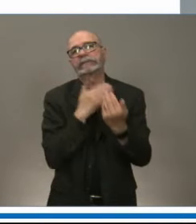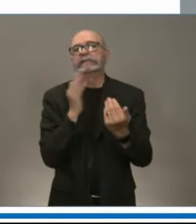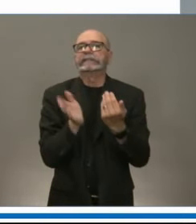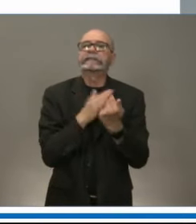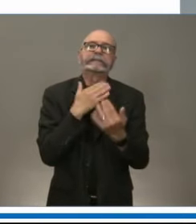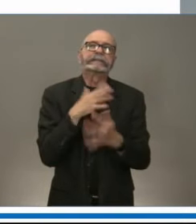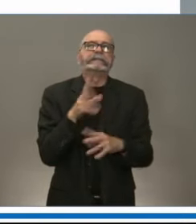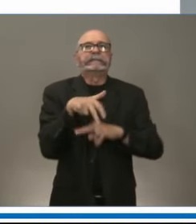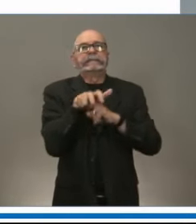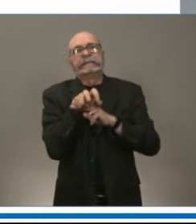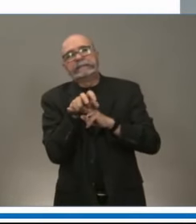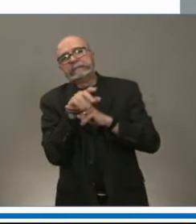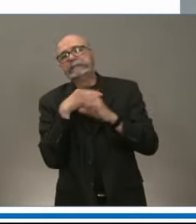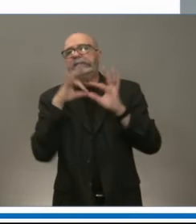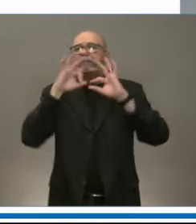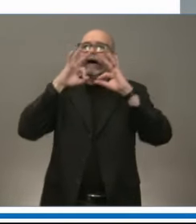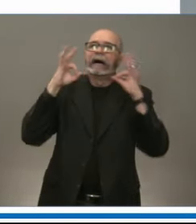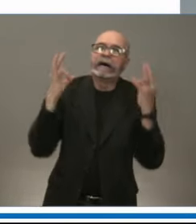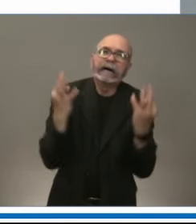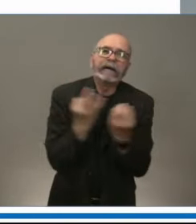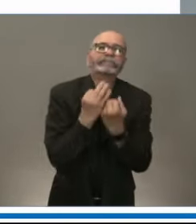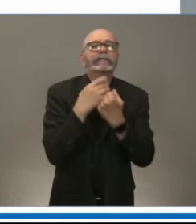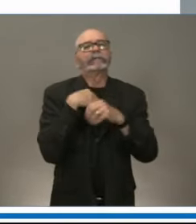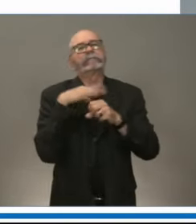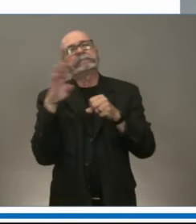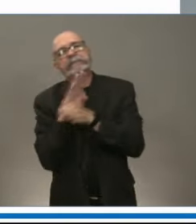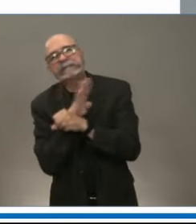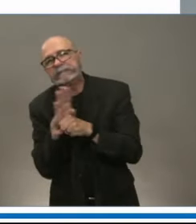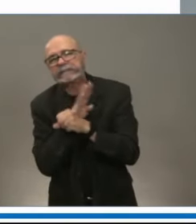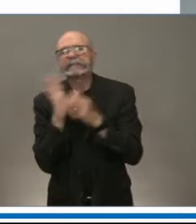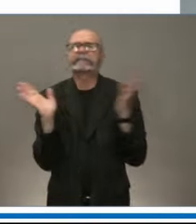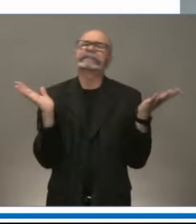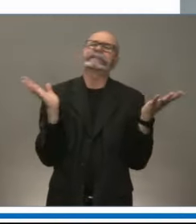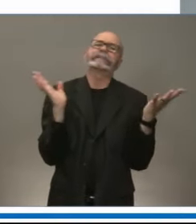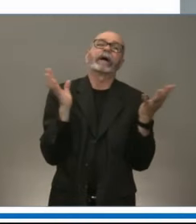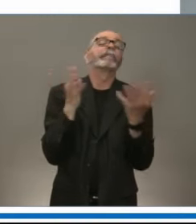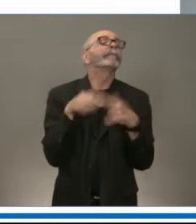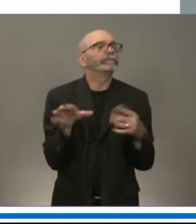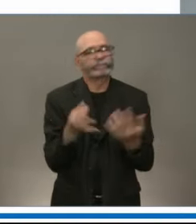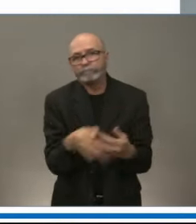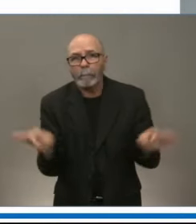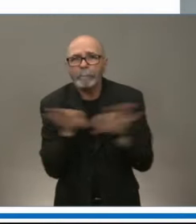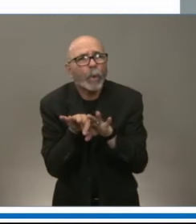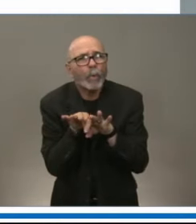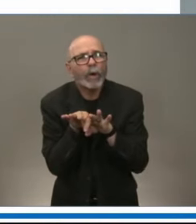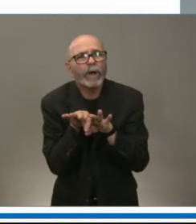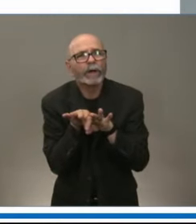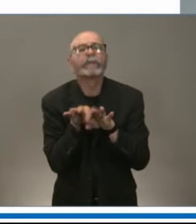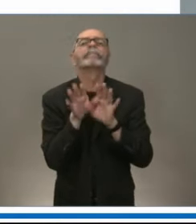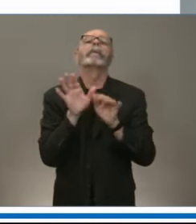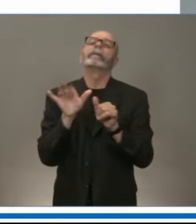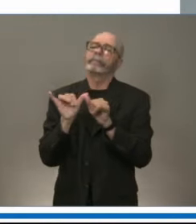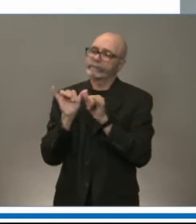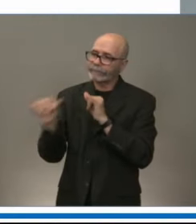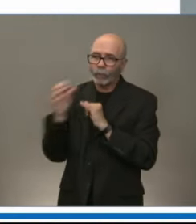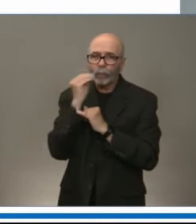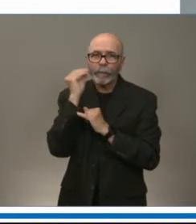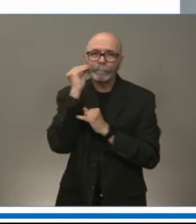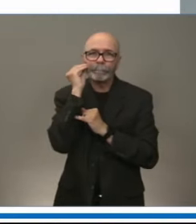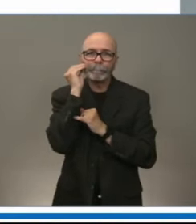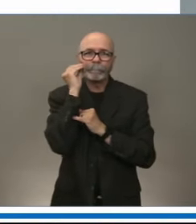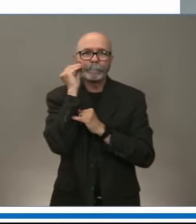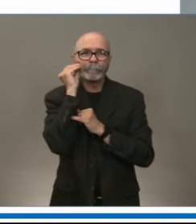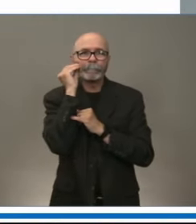and businesses, but it's critically important. The basic message is stay home unless you don't need,